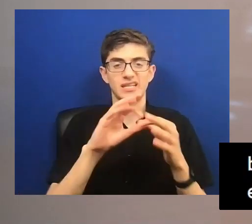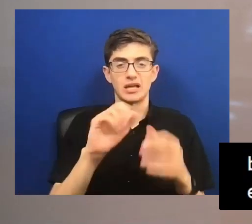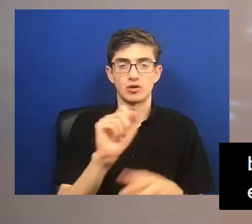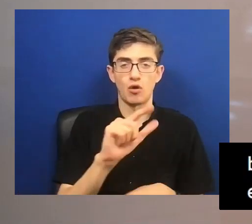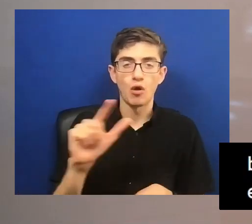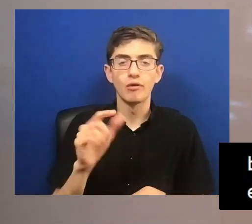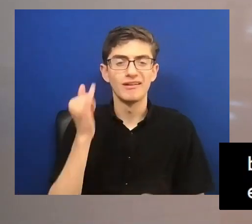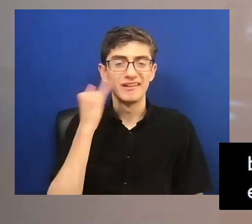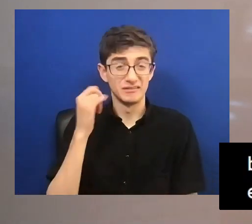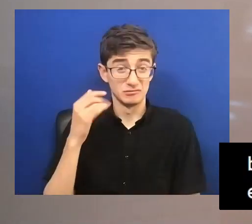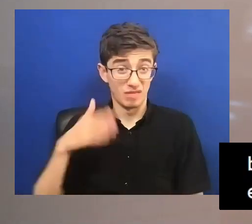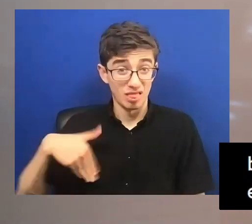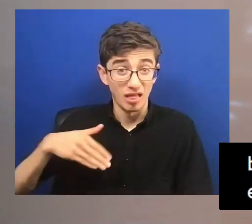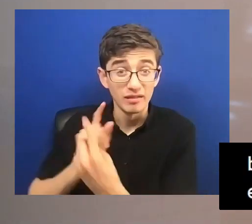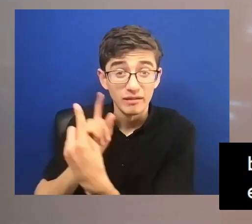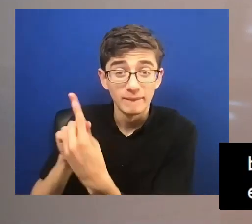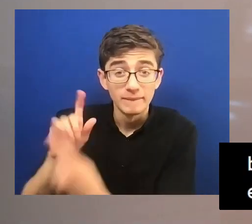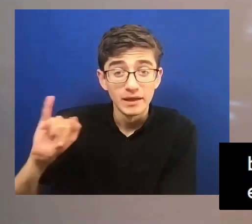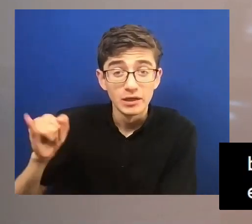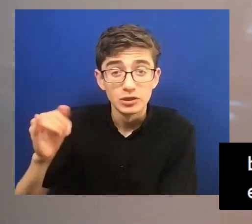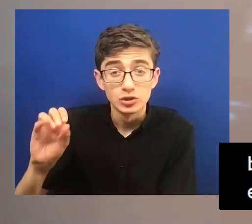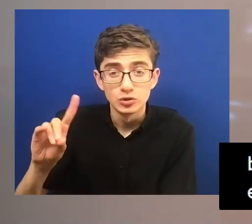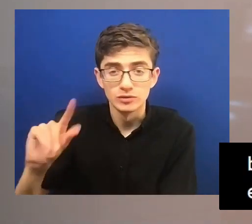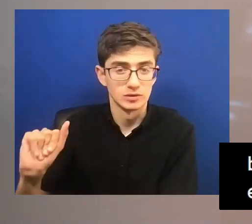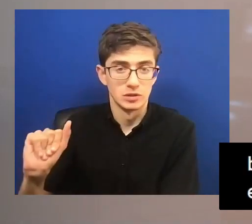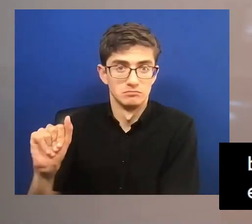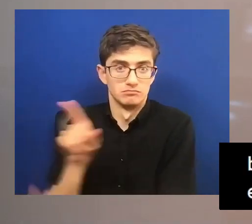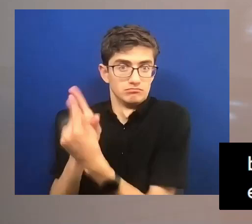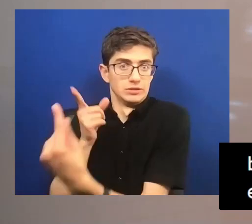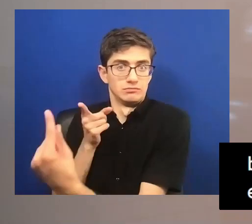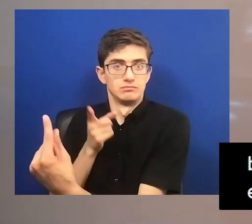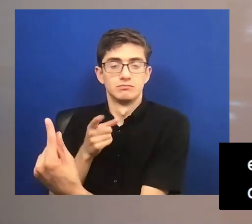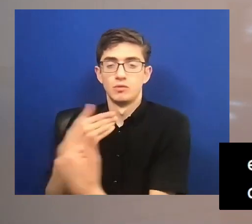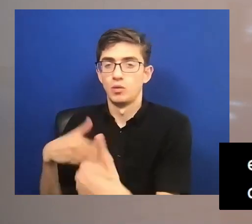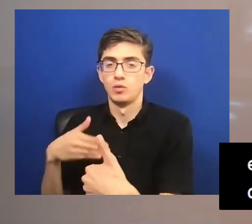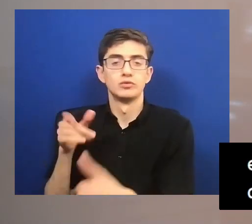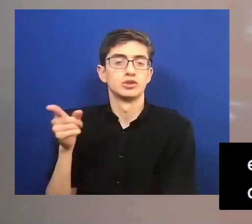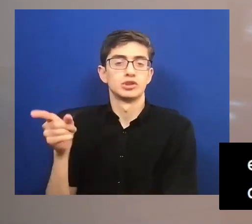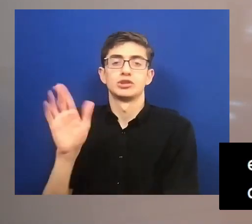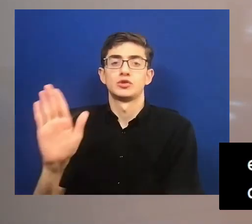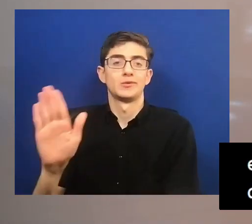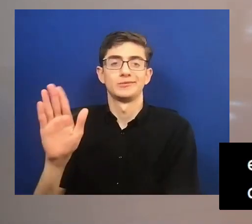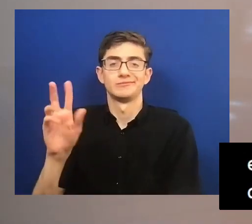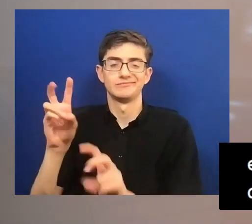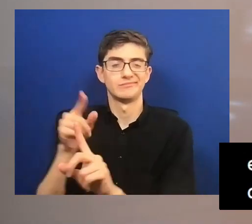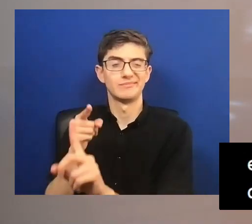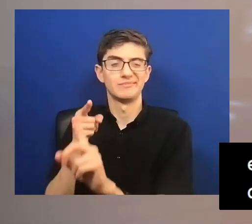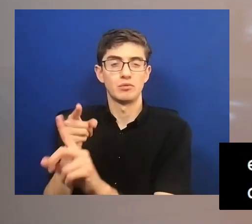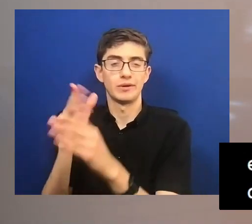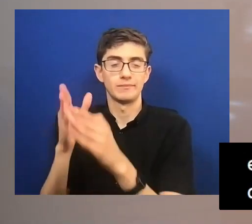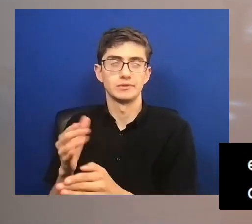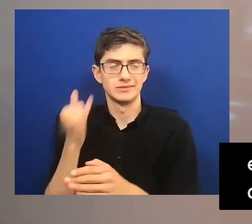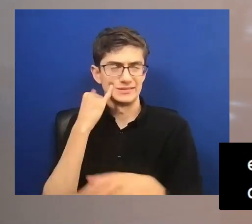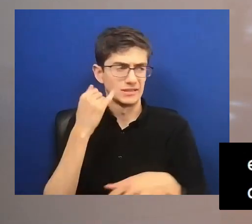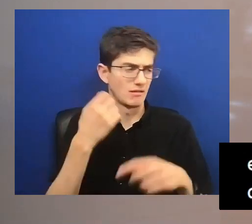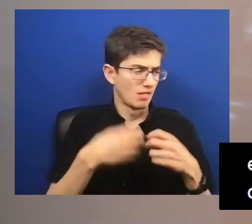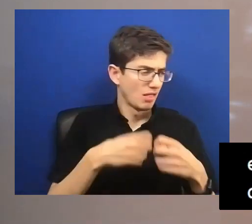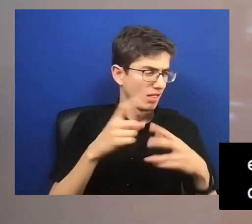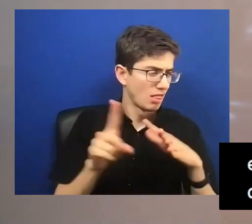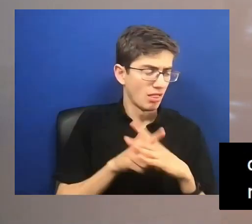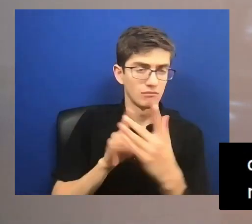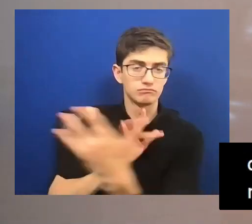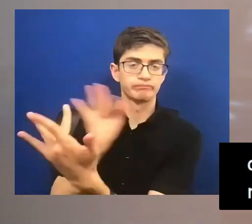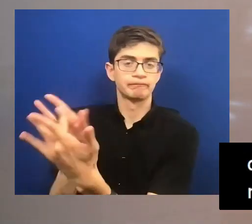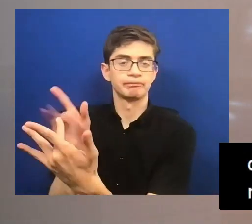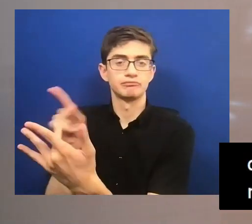Jodia currently, get to know her because she is your point person for the federal government in New York. And I look forward